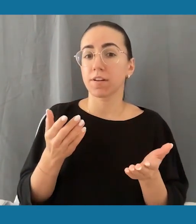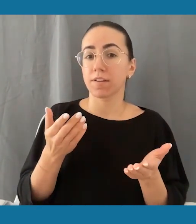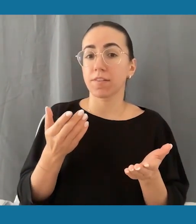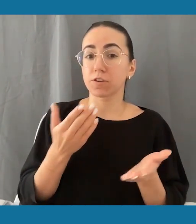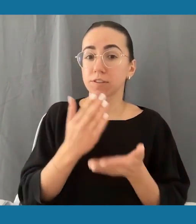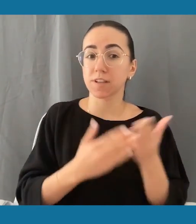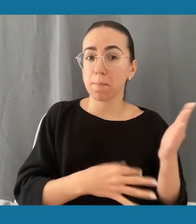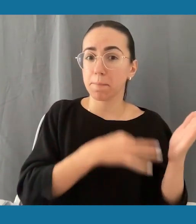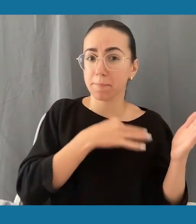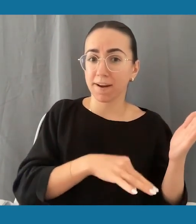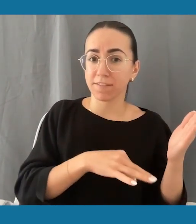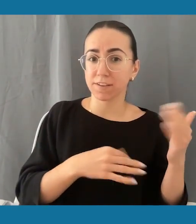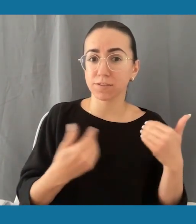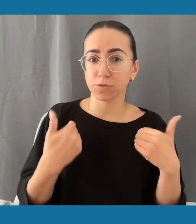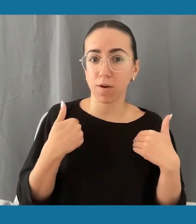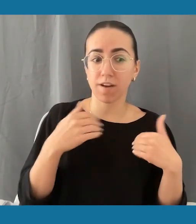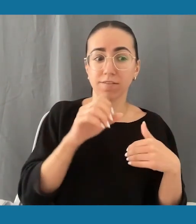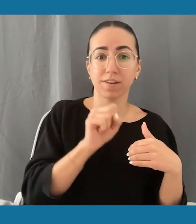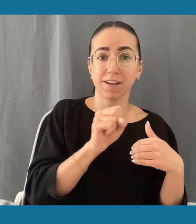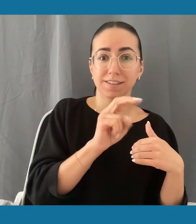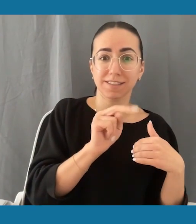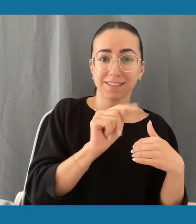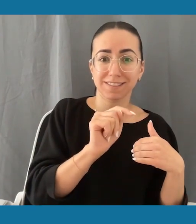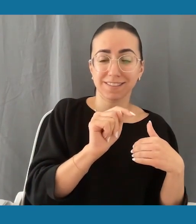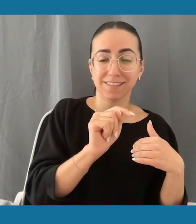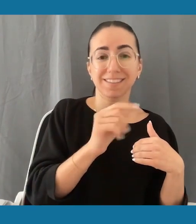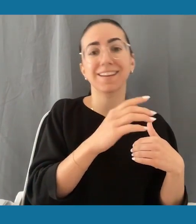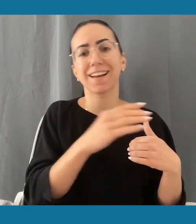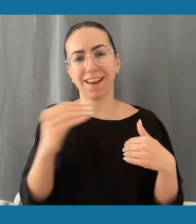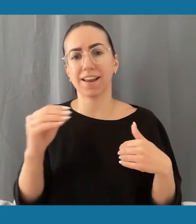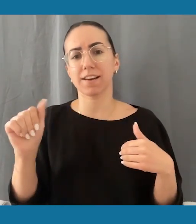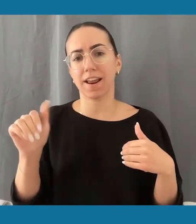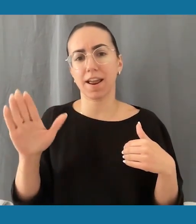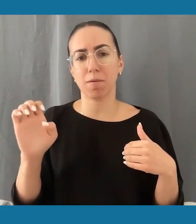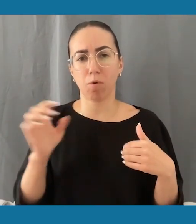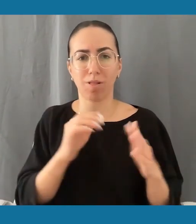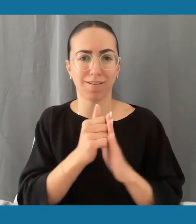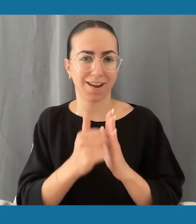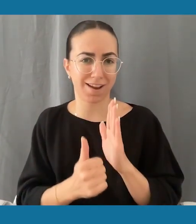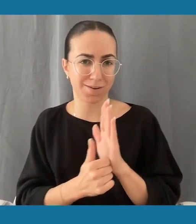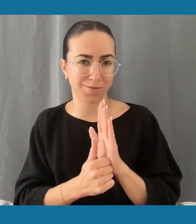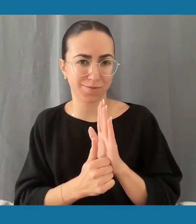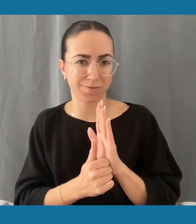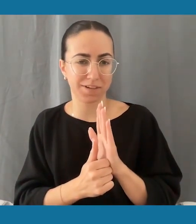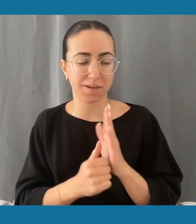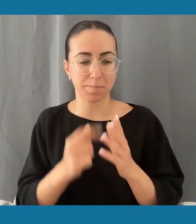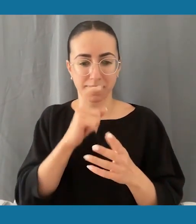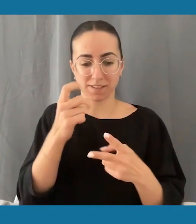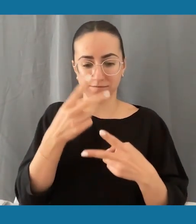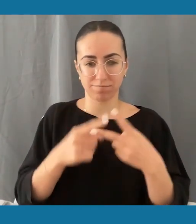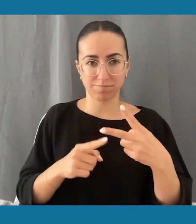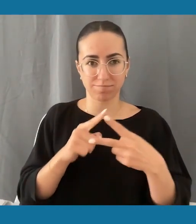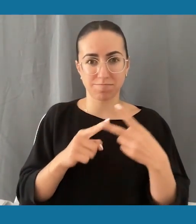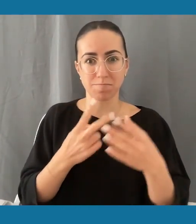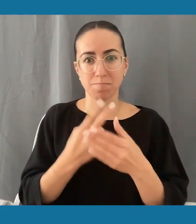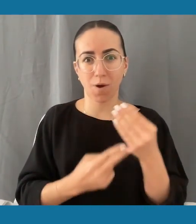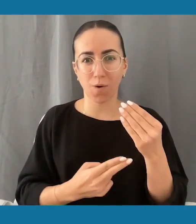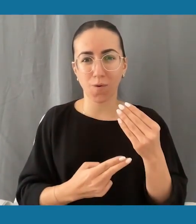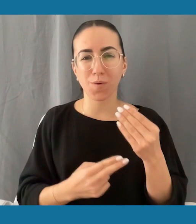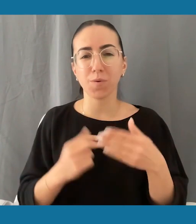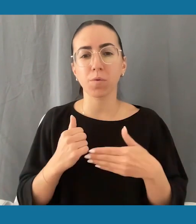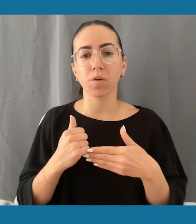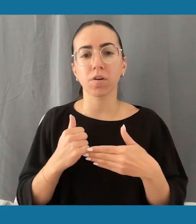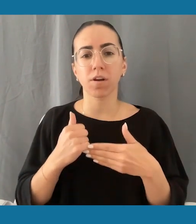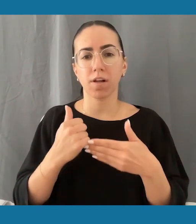needs trust and an ABLE account, because used in combination with each other, it gives you the maximum benefit